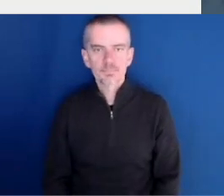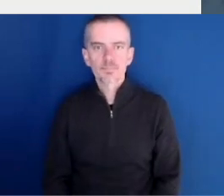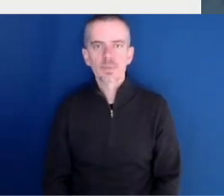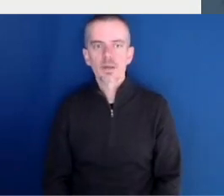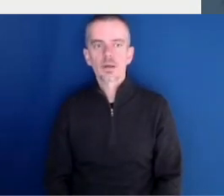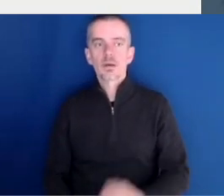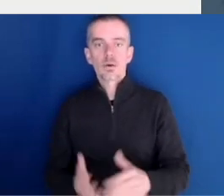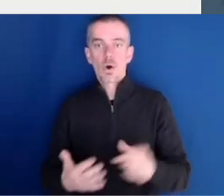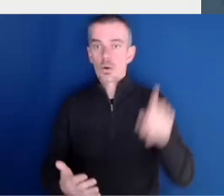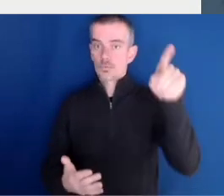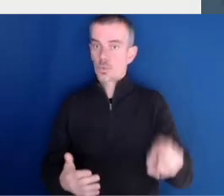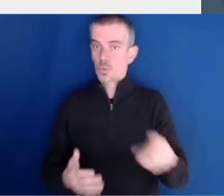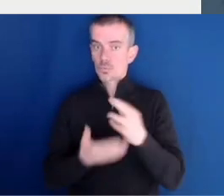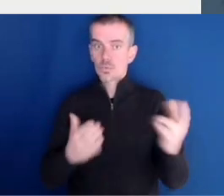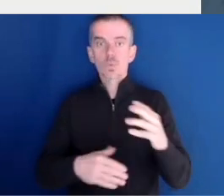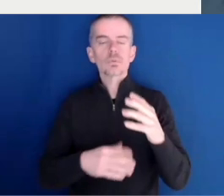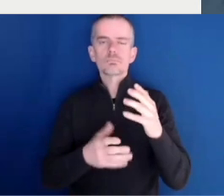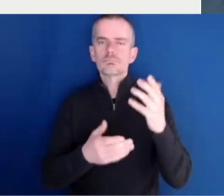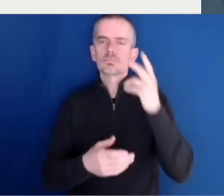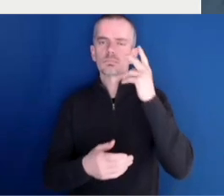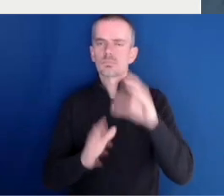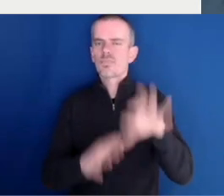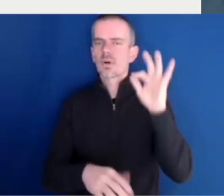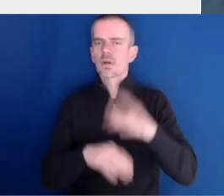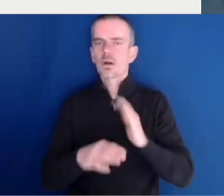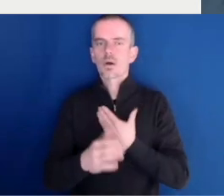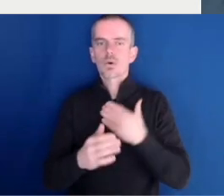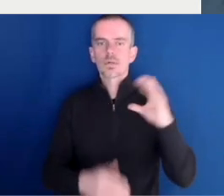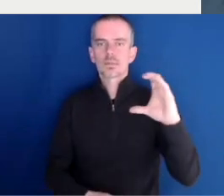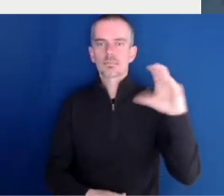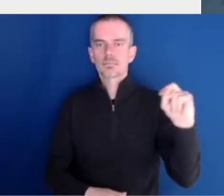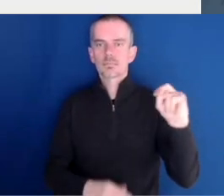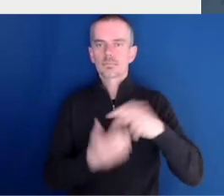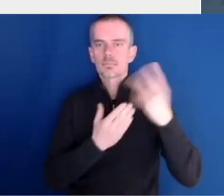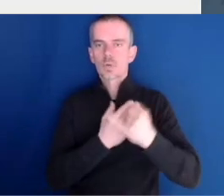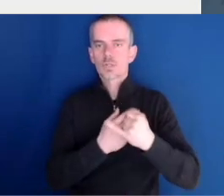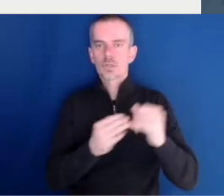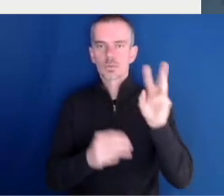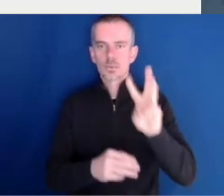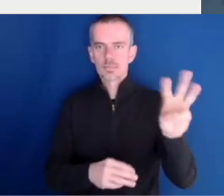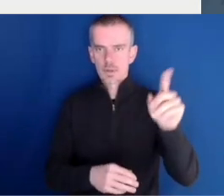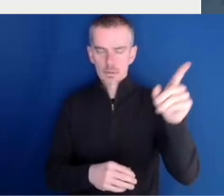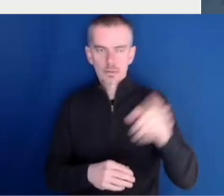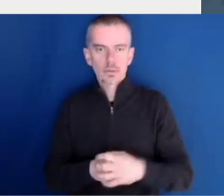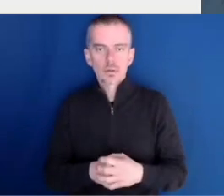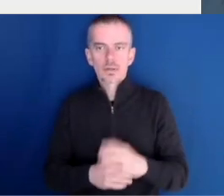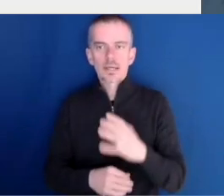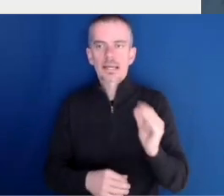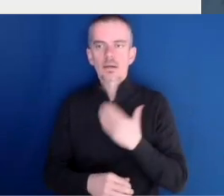All of those resources are available on our Community Navigator project website and